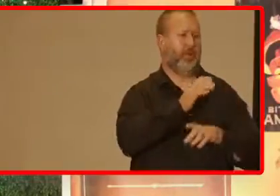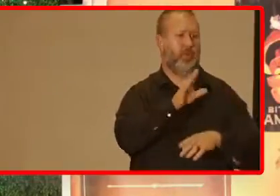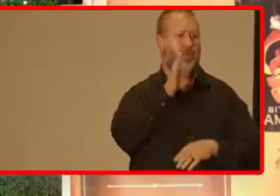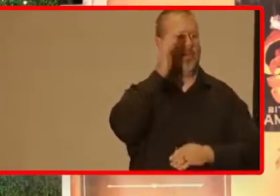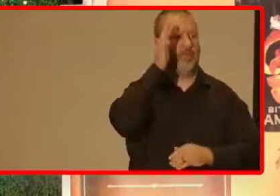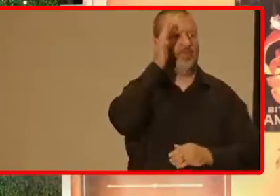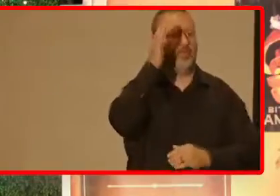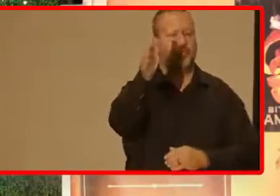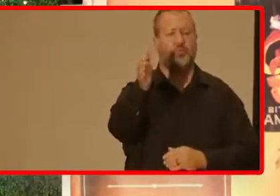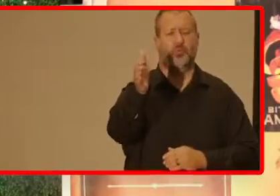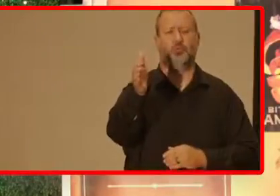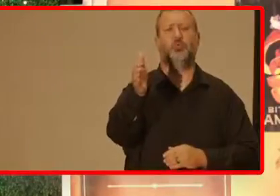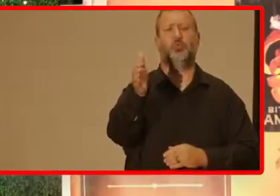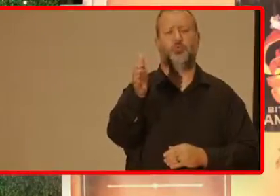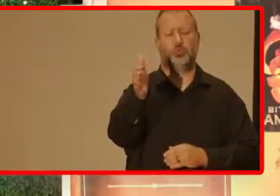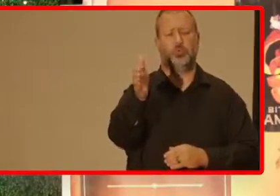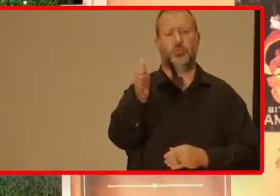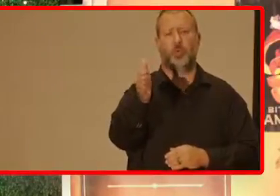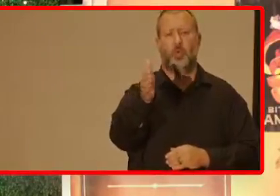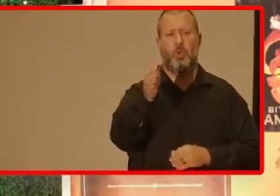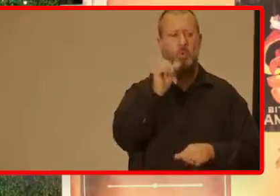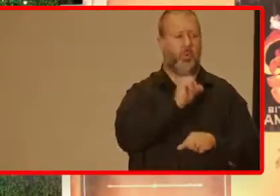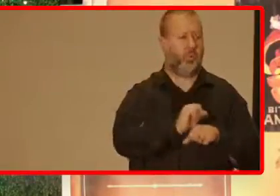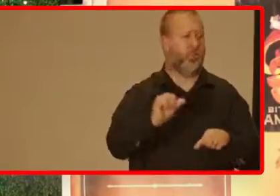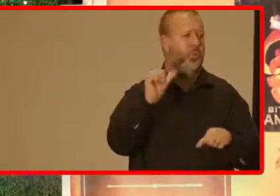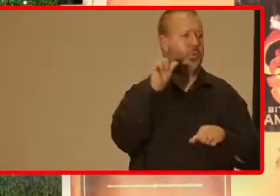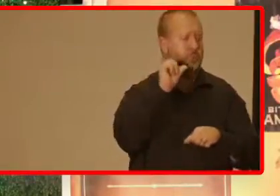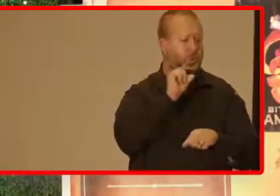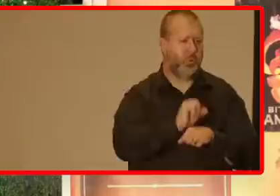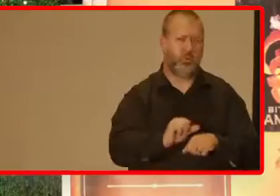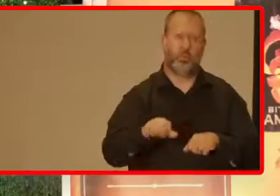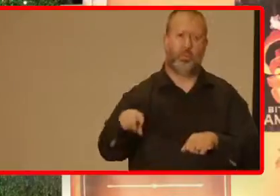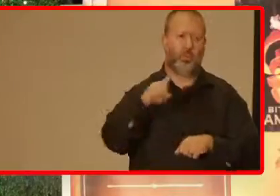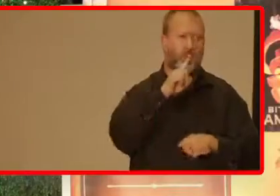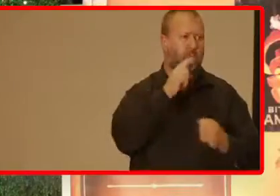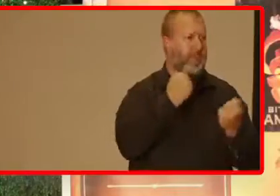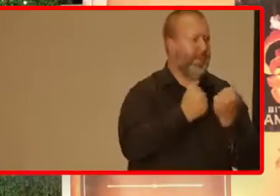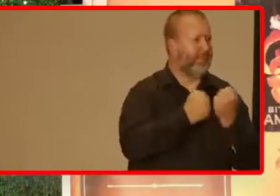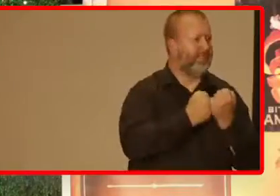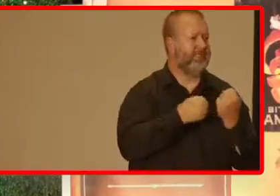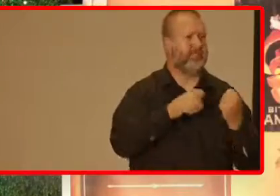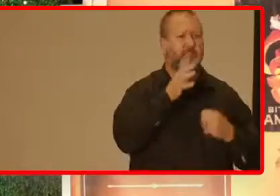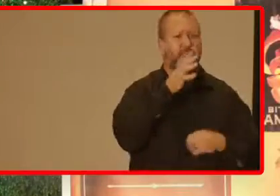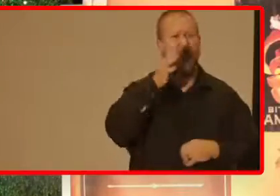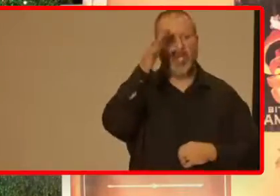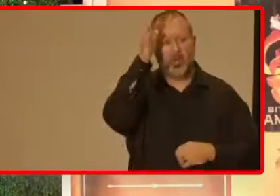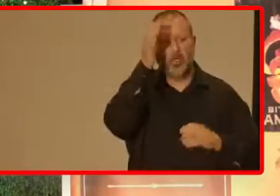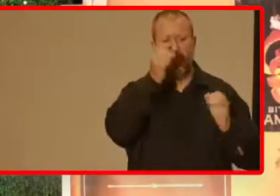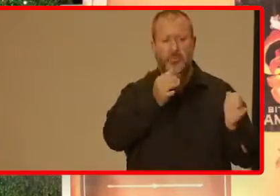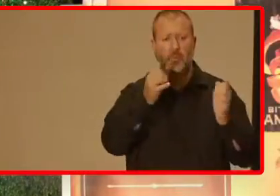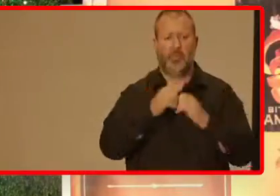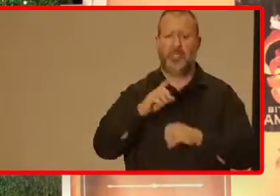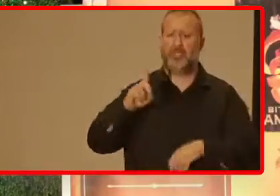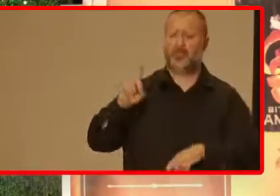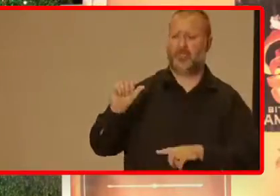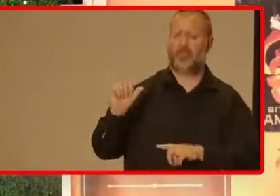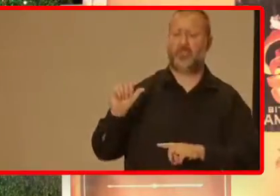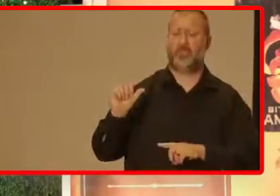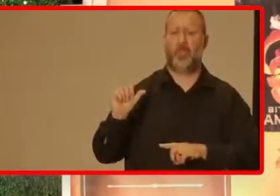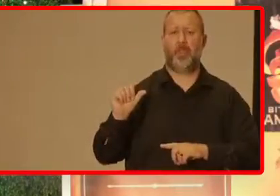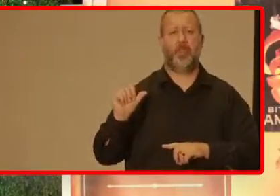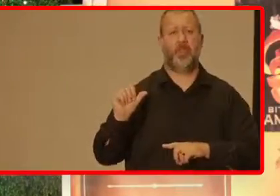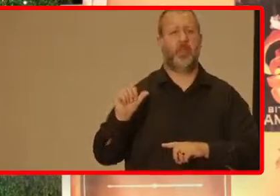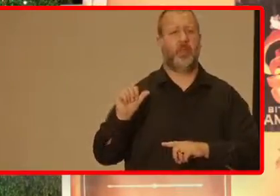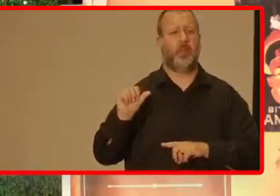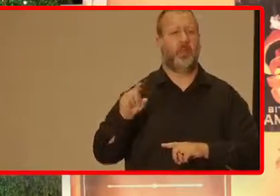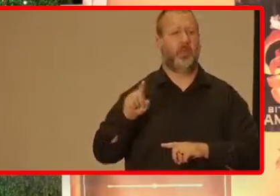future. And so through the hard work of many tireless advocates, parents, individuals with disabilities, the